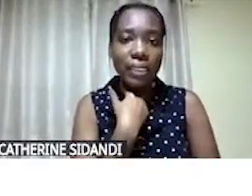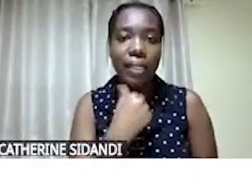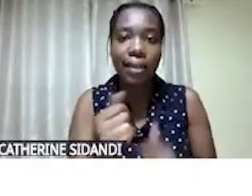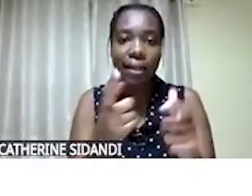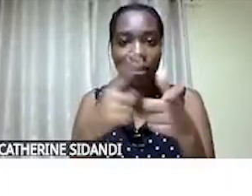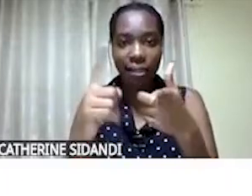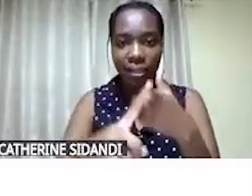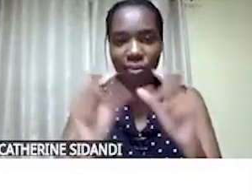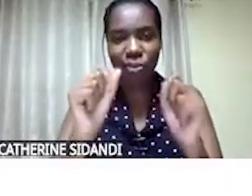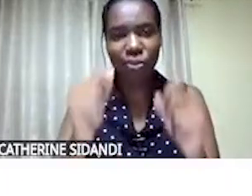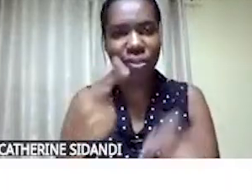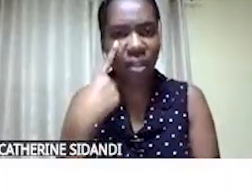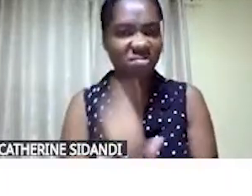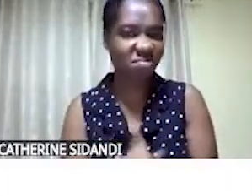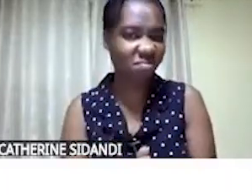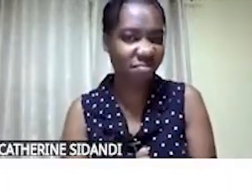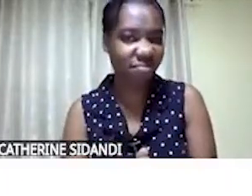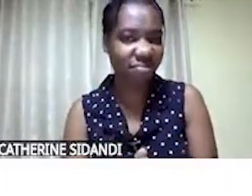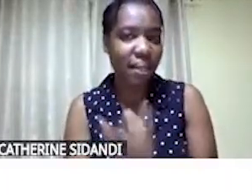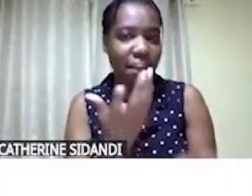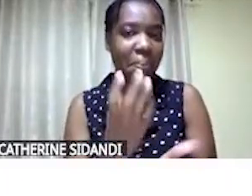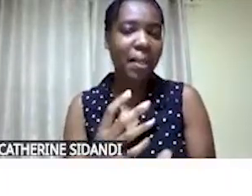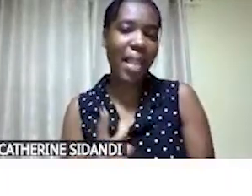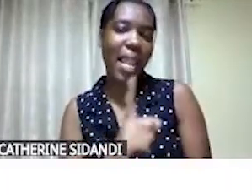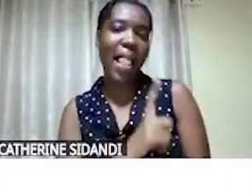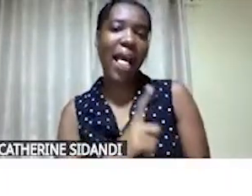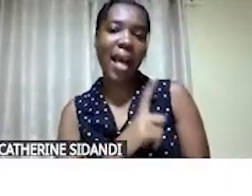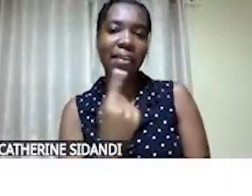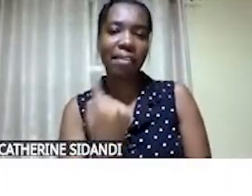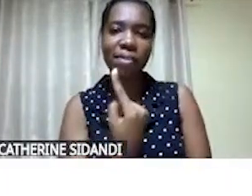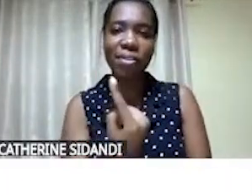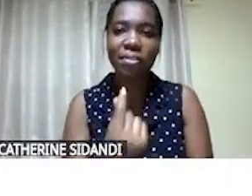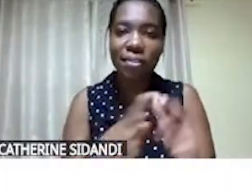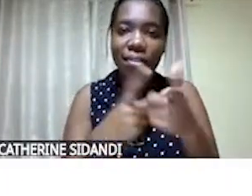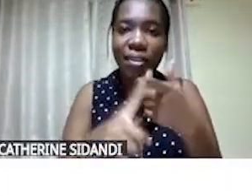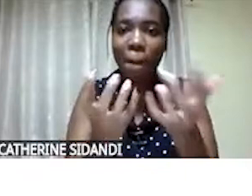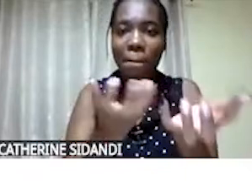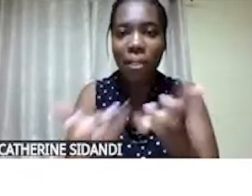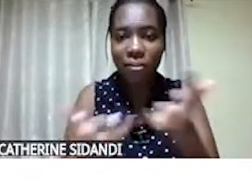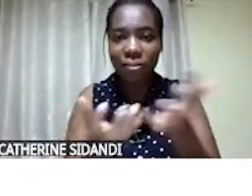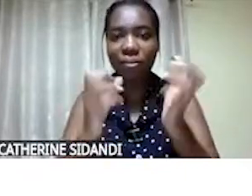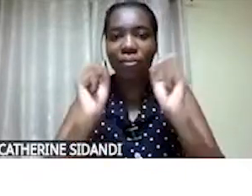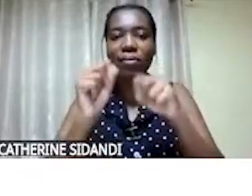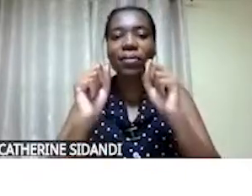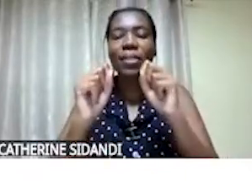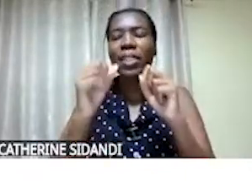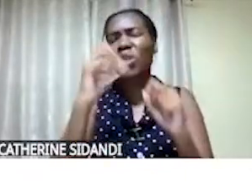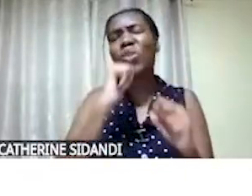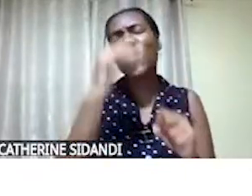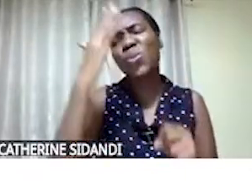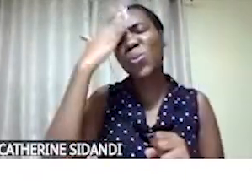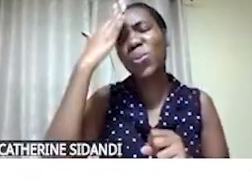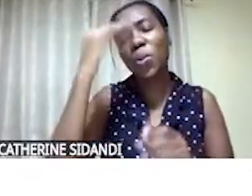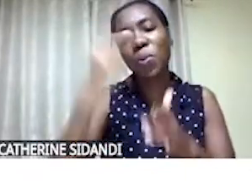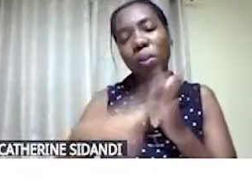by luck, but now the business cannot grow to where their mind is taking them, or whatever their mind is